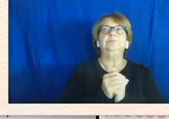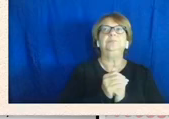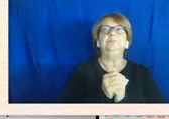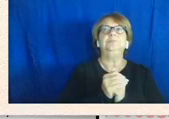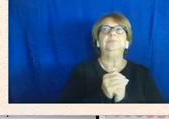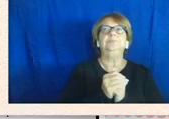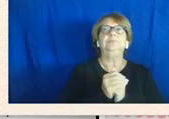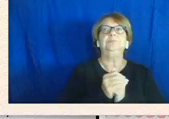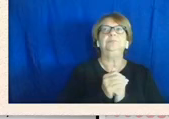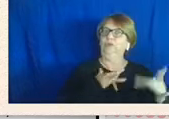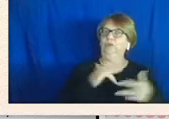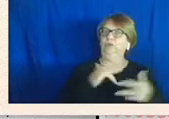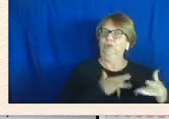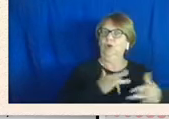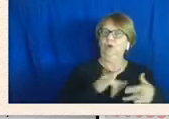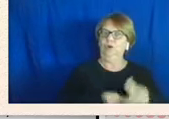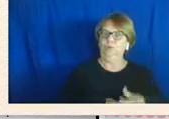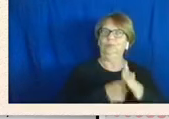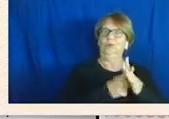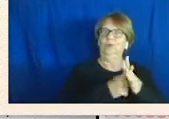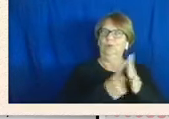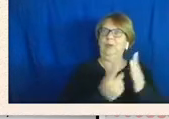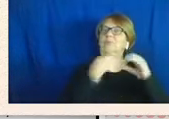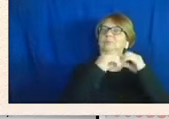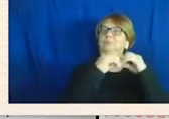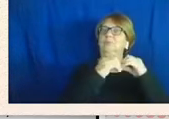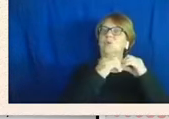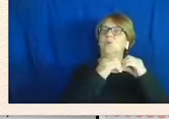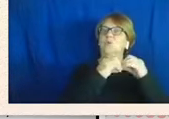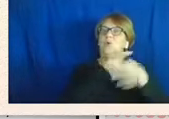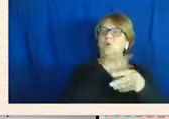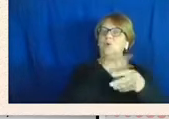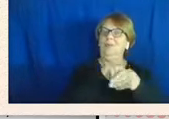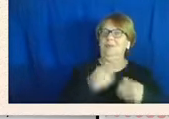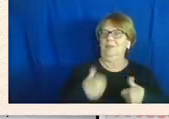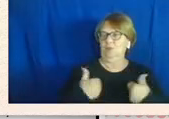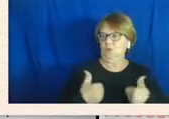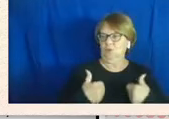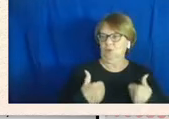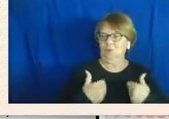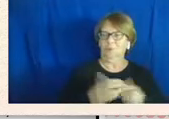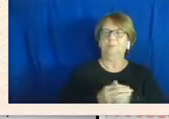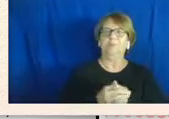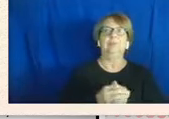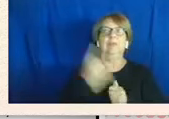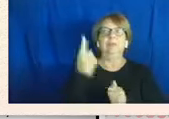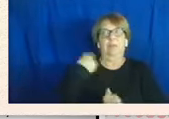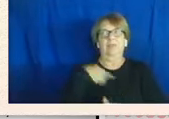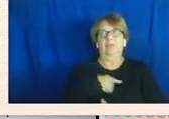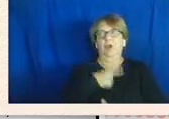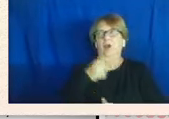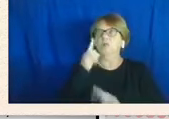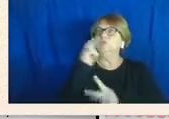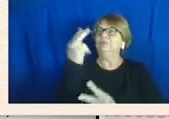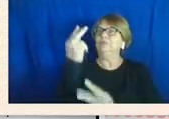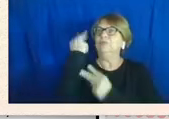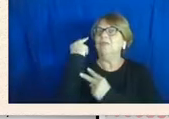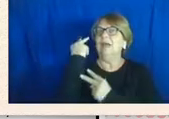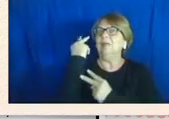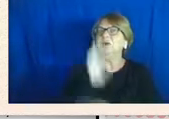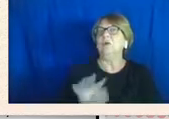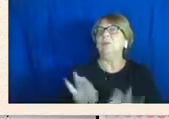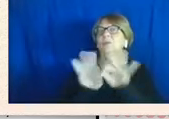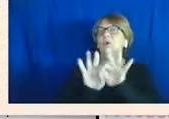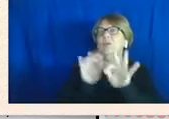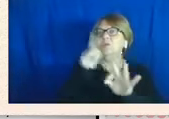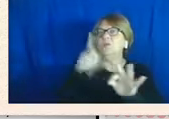becoming greater within our youth. And it's something for us to reflect on, I think, importantly as a society, because as I'll talk